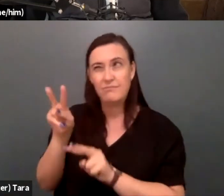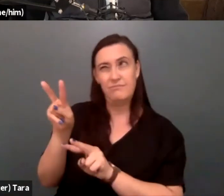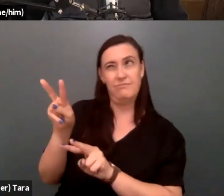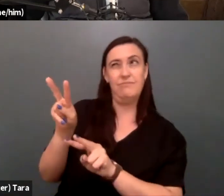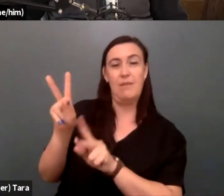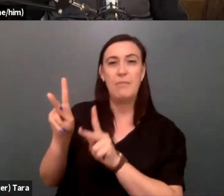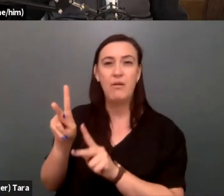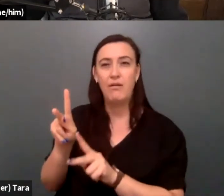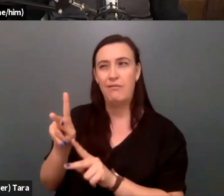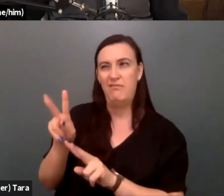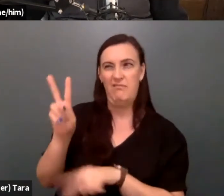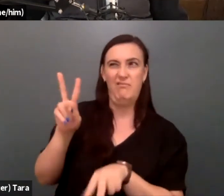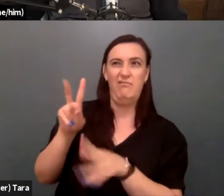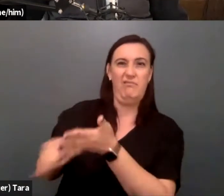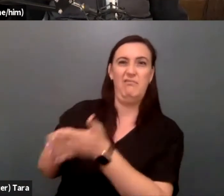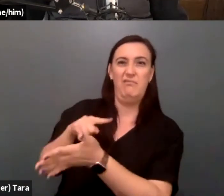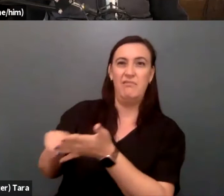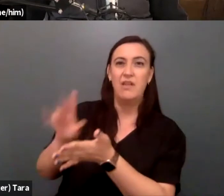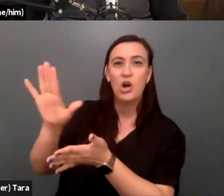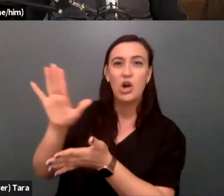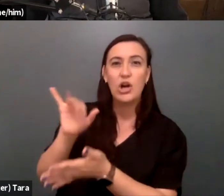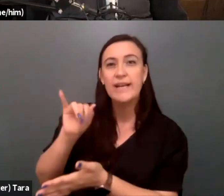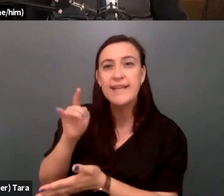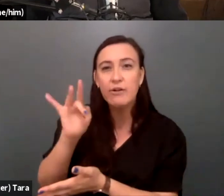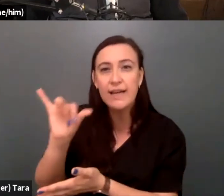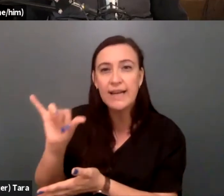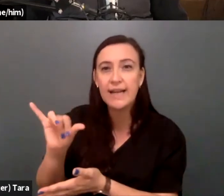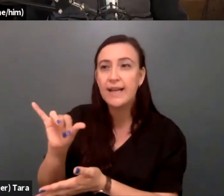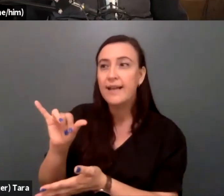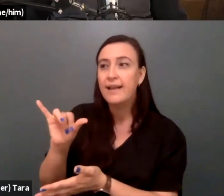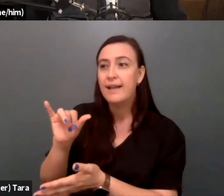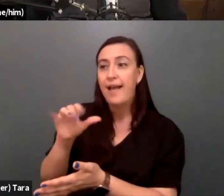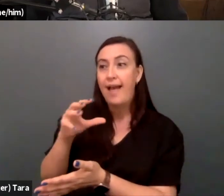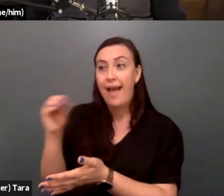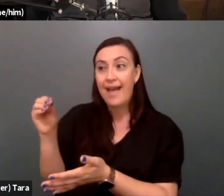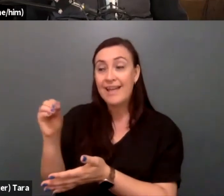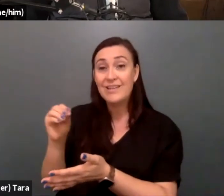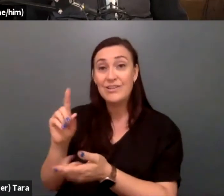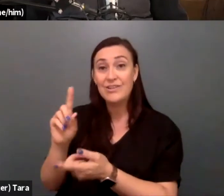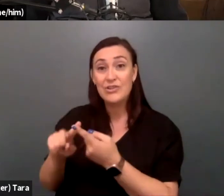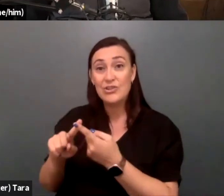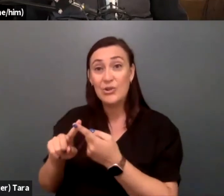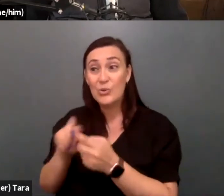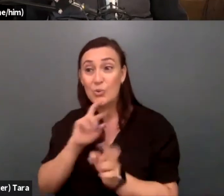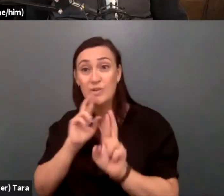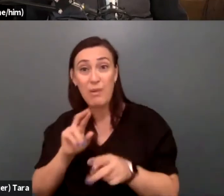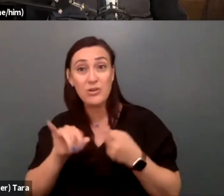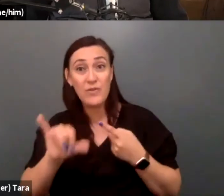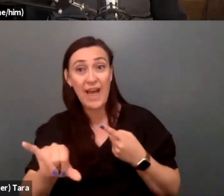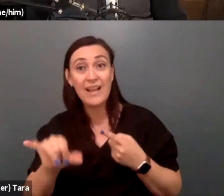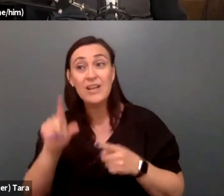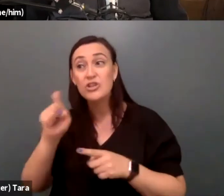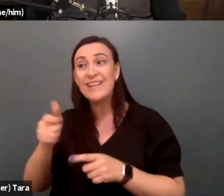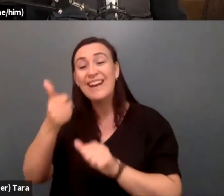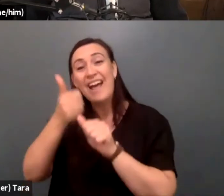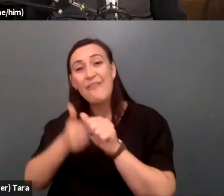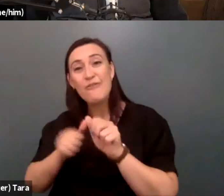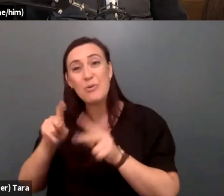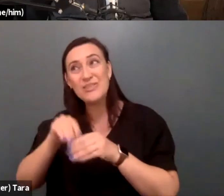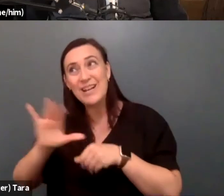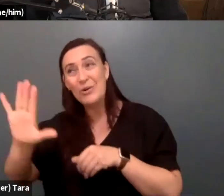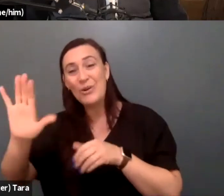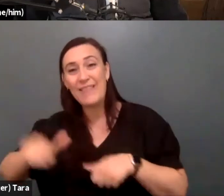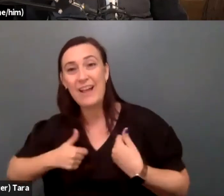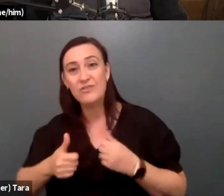has been called into question, and that every person she ever knew in her life had to put a testimonial out. When has that ever happened with